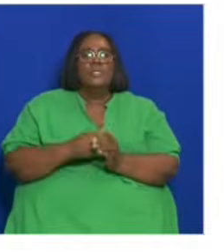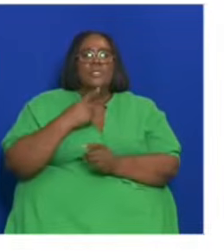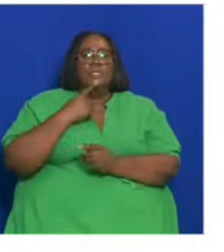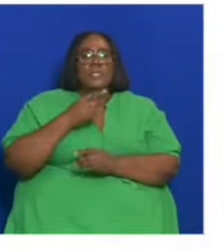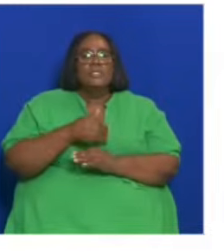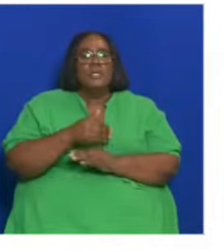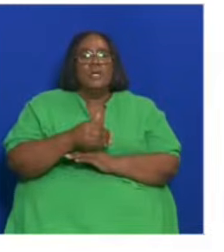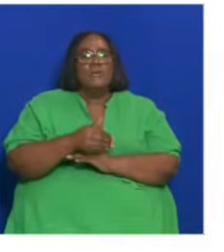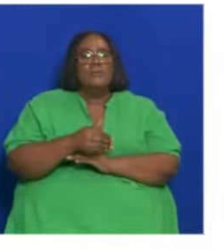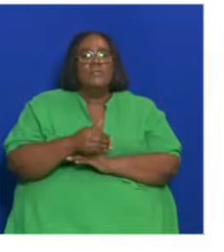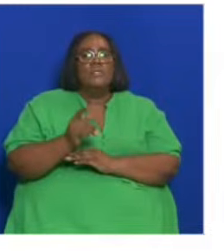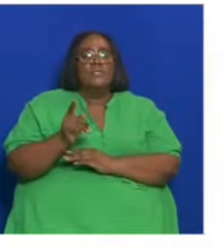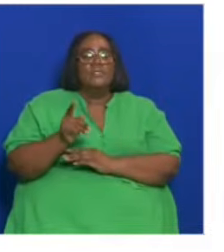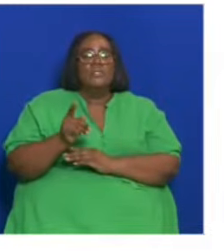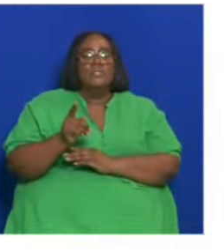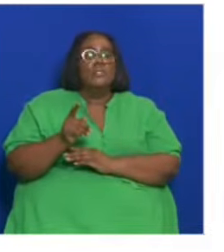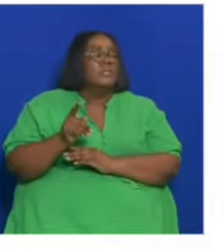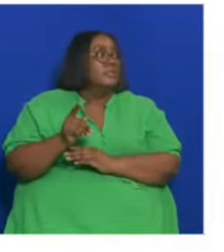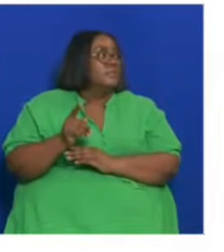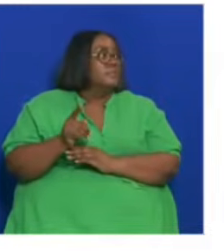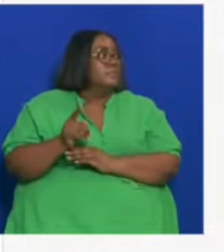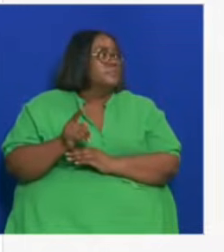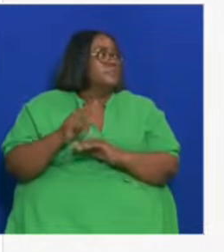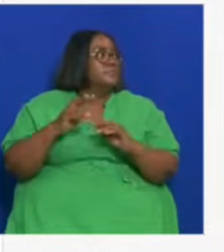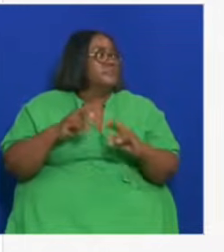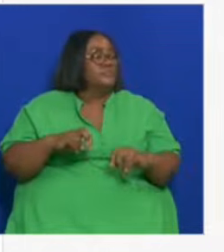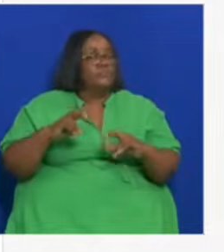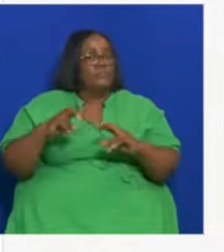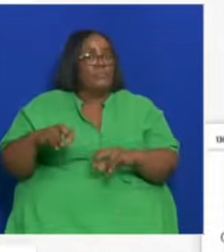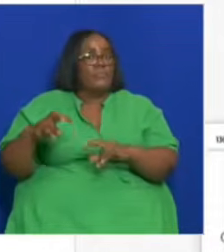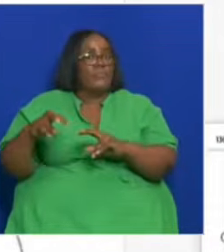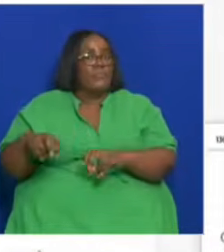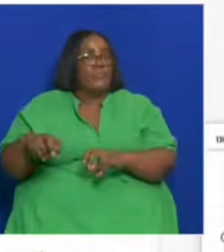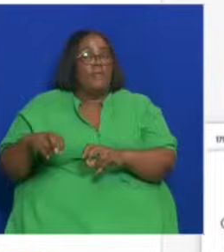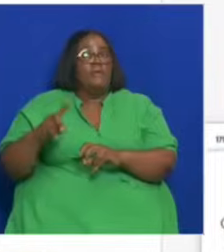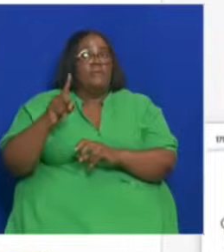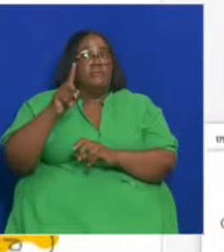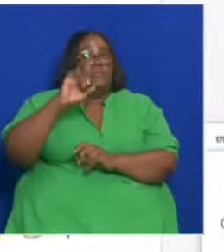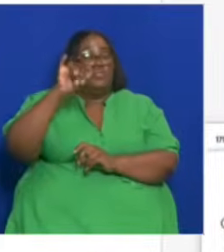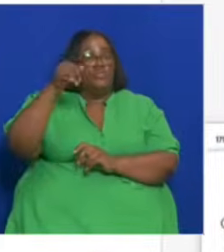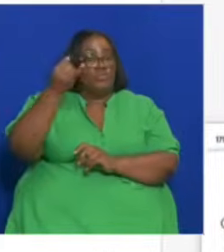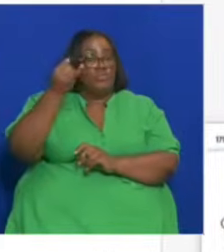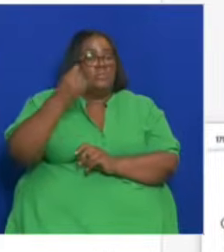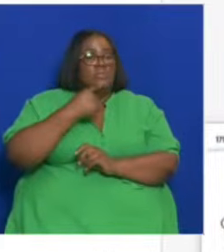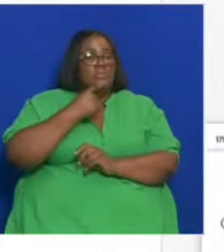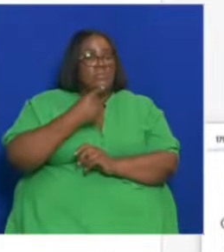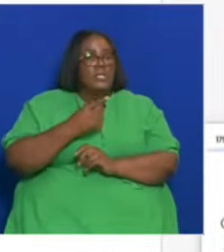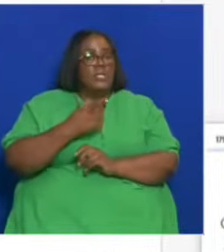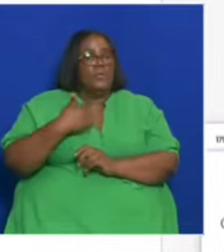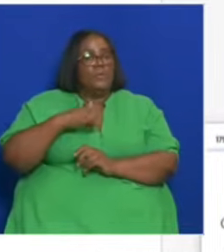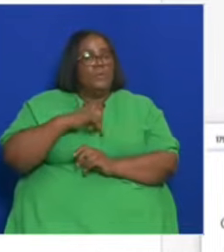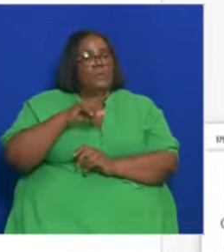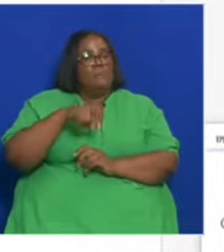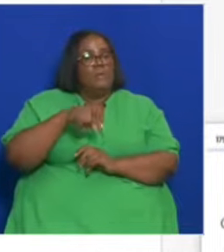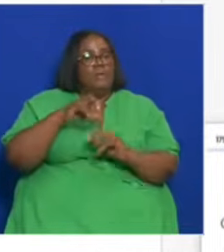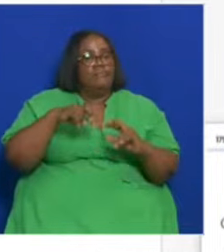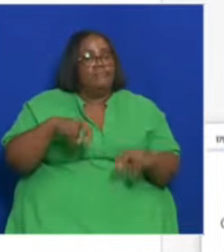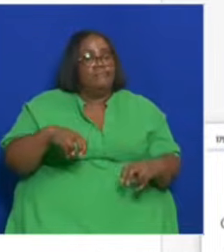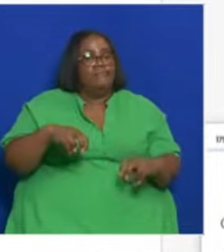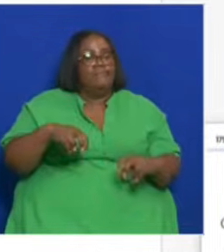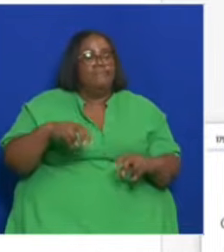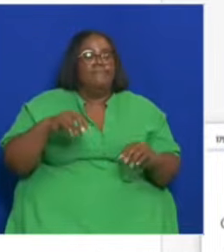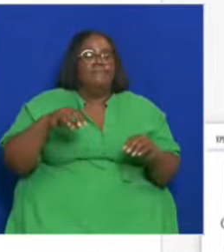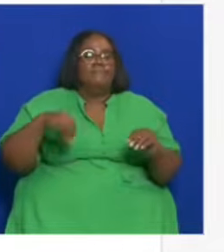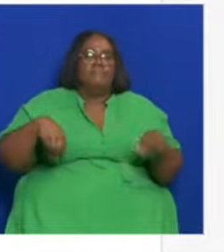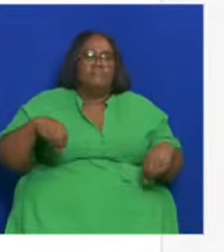the various investigations, Advocate Johnson said that we are to investigate corruption, PFMA violations, and the